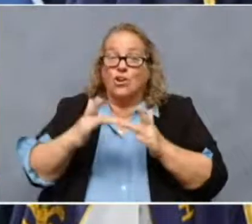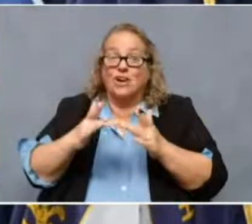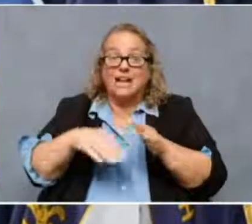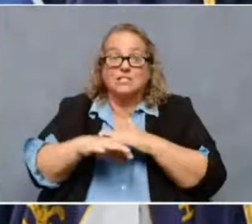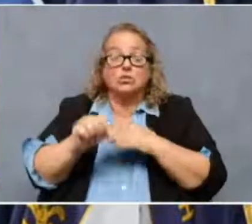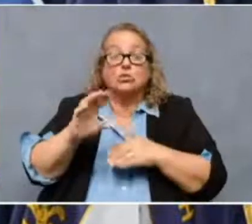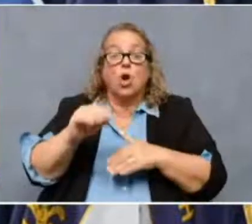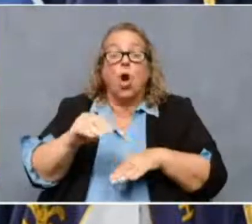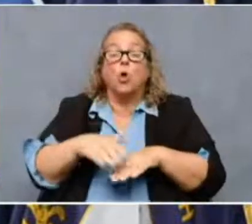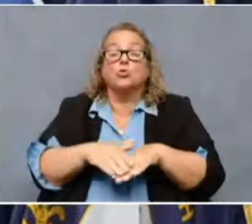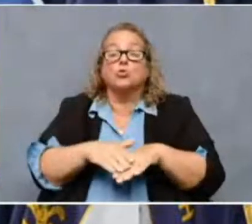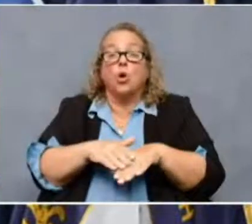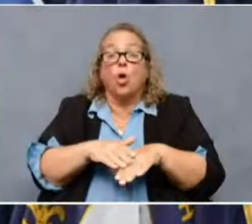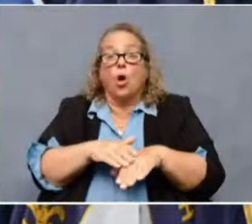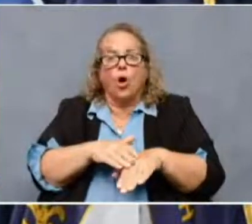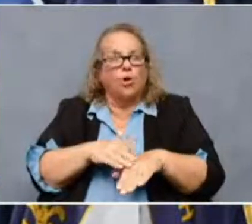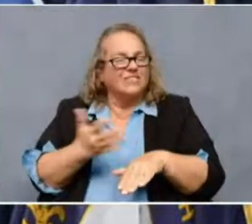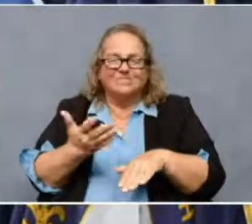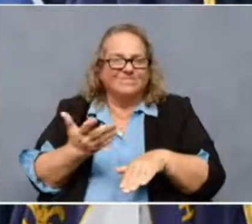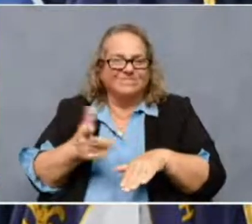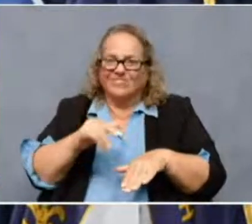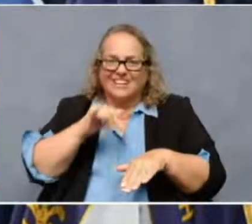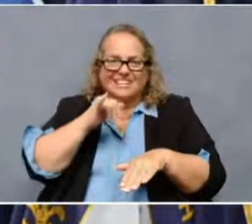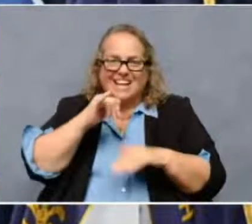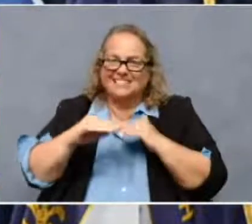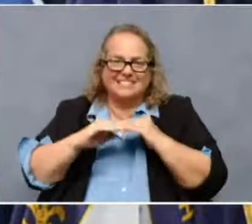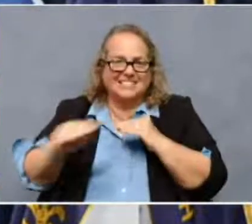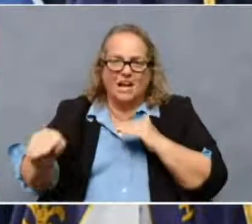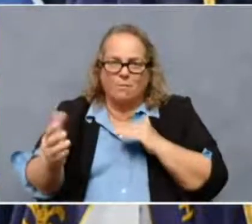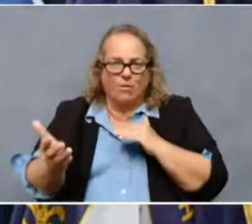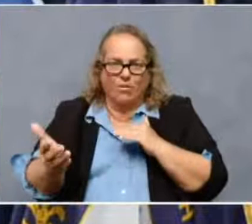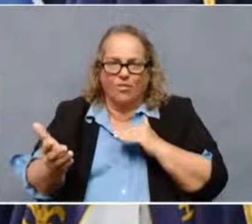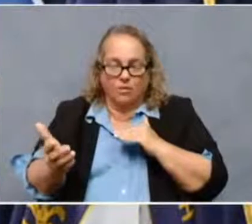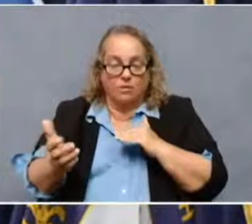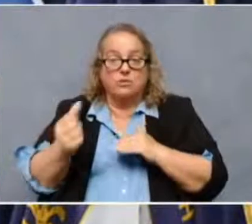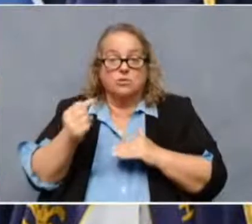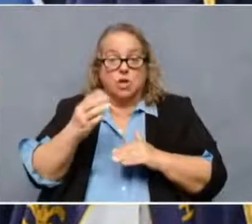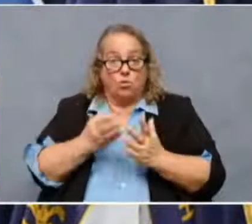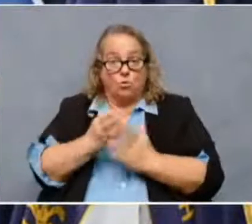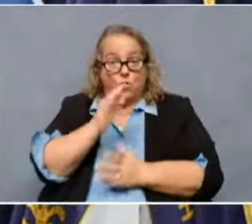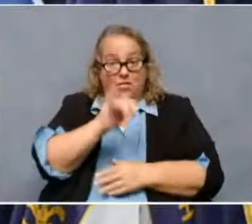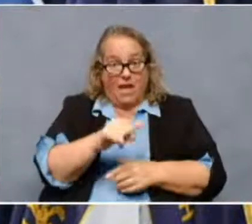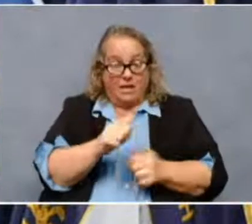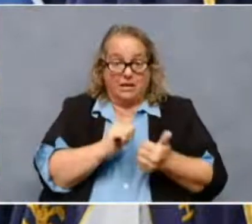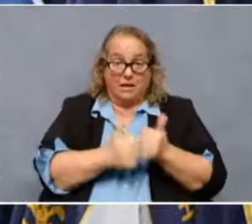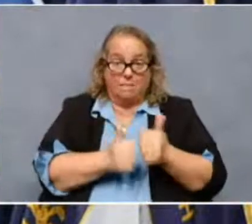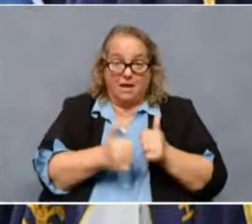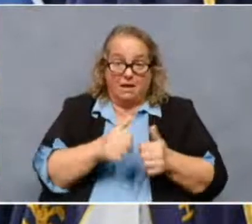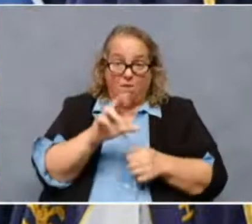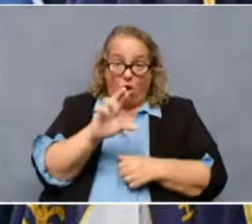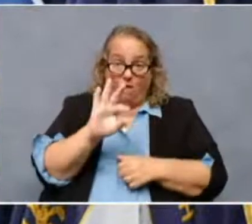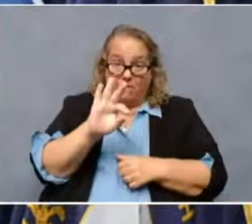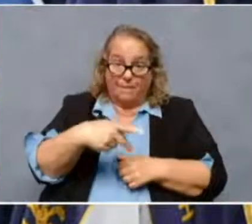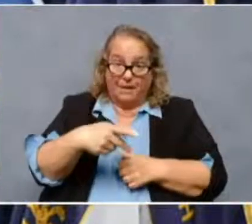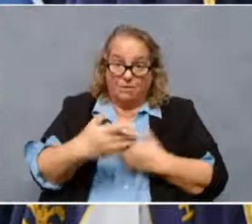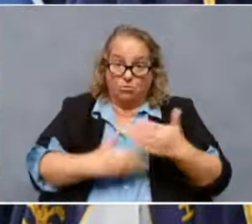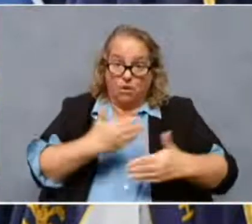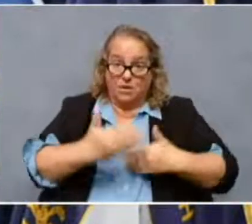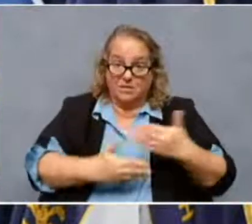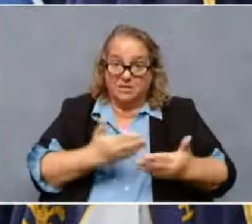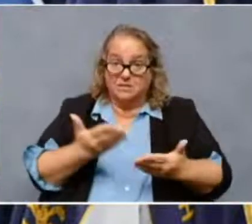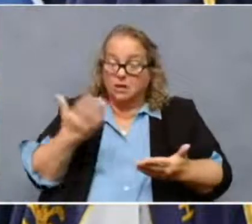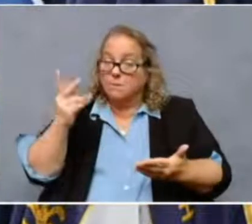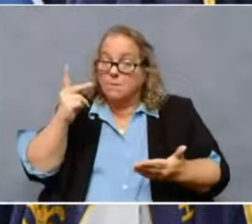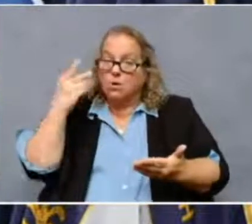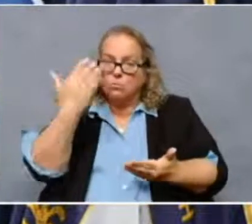is nearly unstable. Through this competitive RFP process, proposals were accepted until the afternoon of